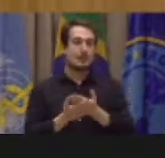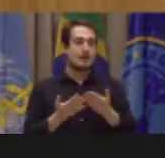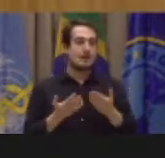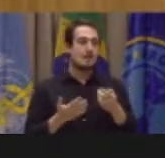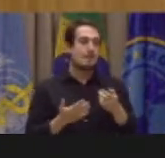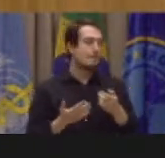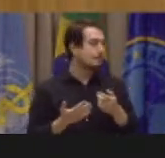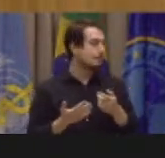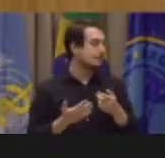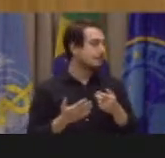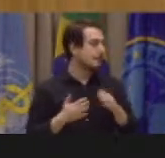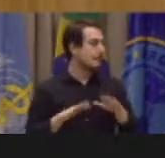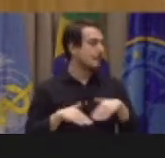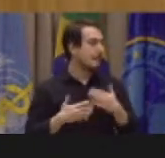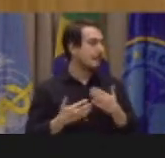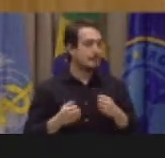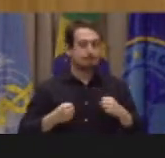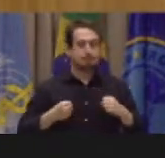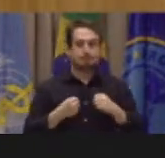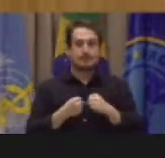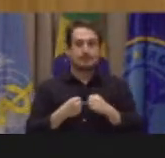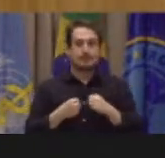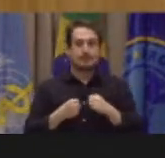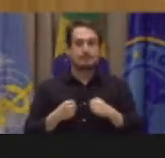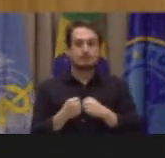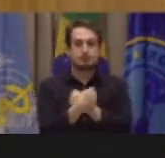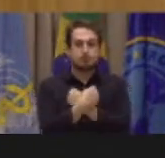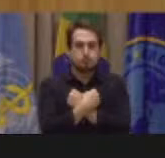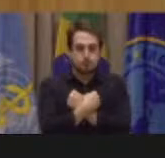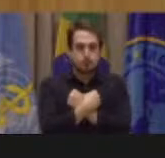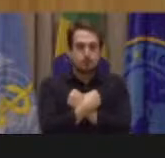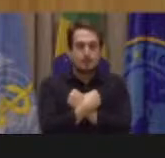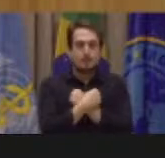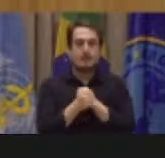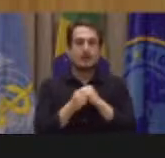that we could say brace for impact,